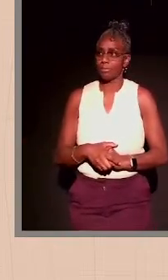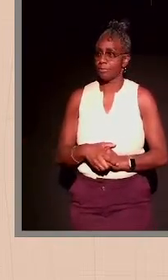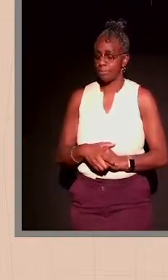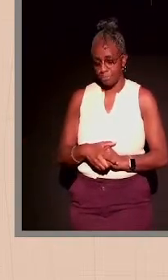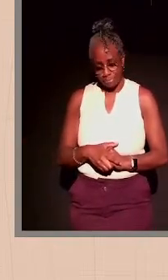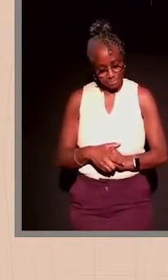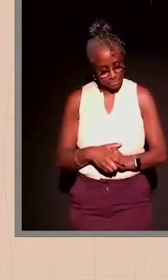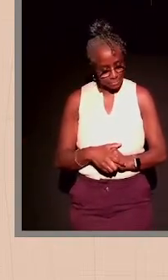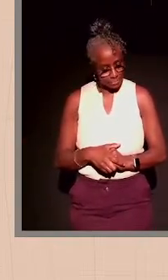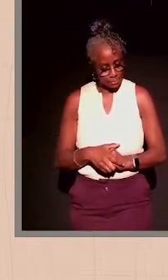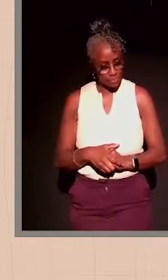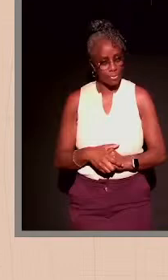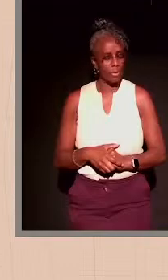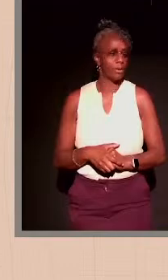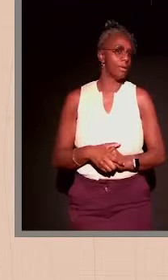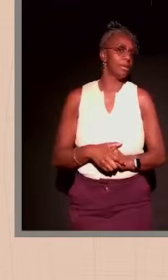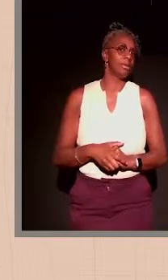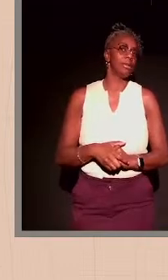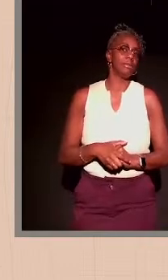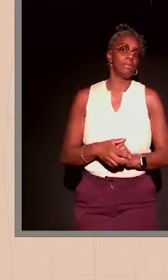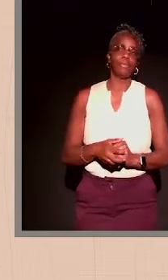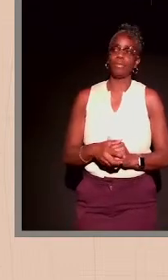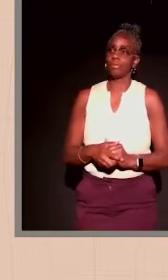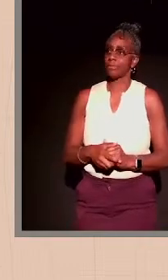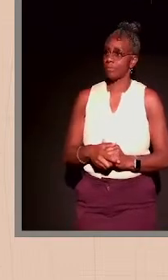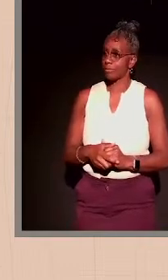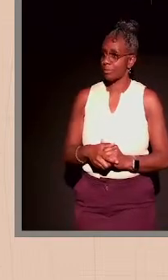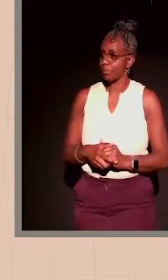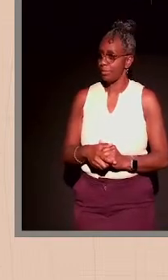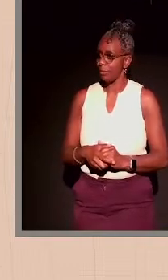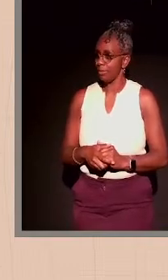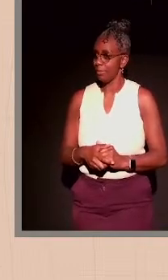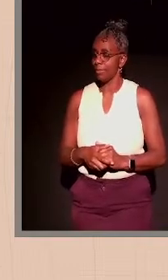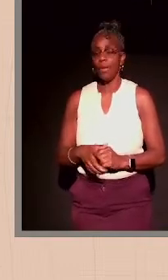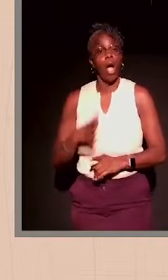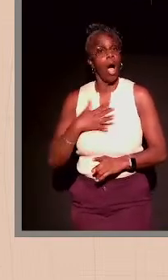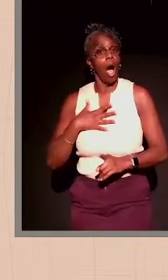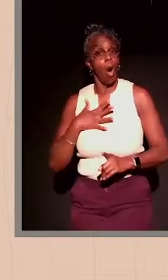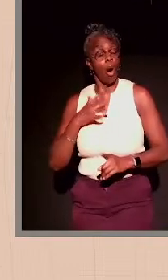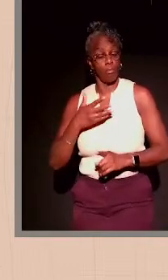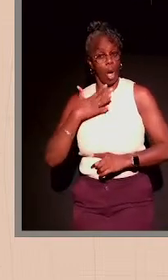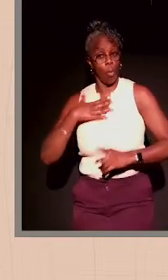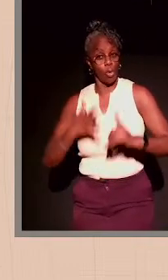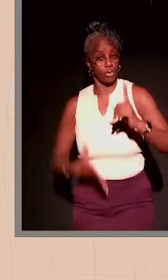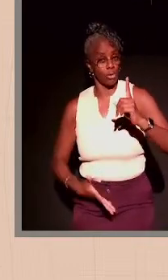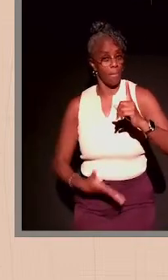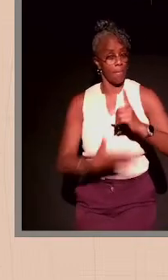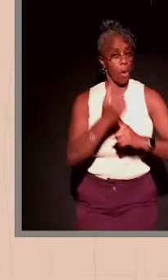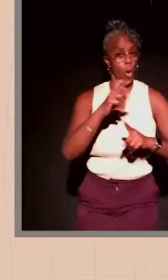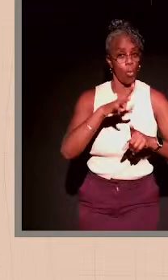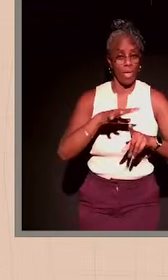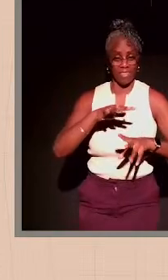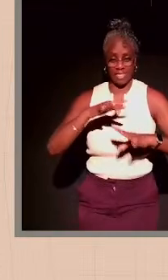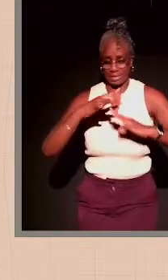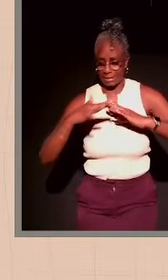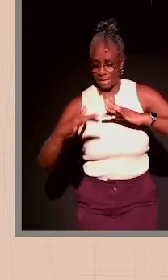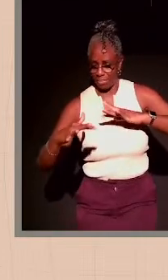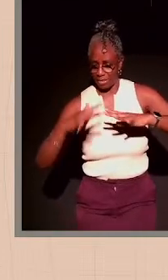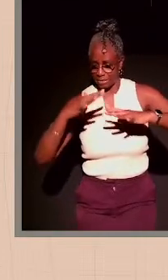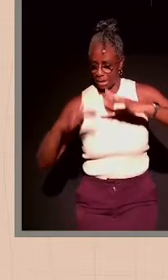So what I am hoping to accomplish with the synthesizer is